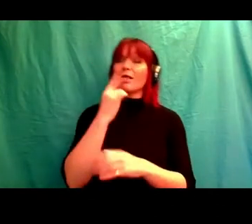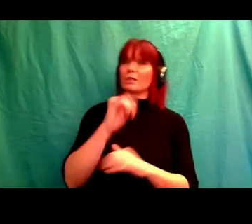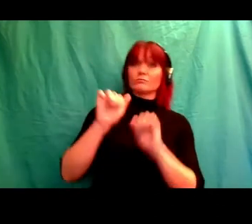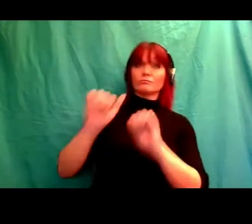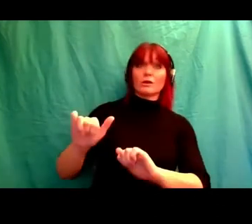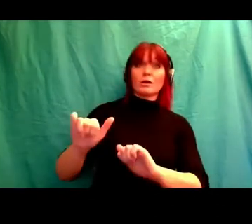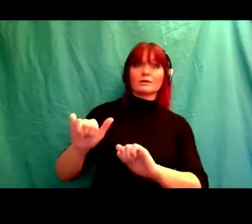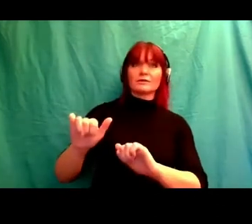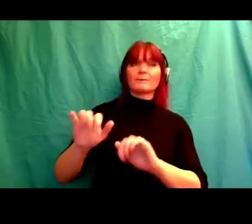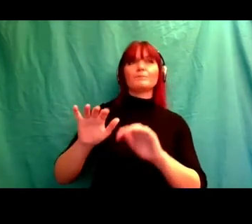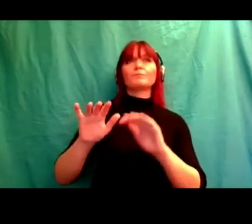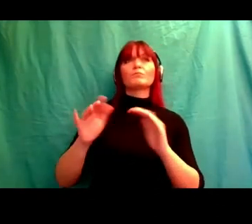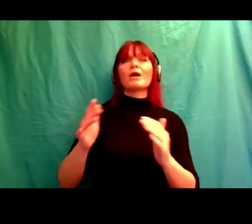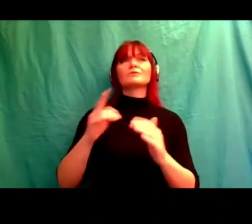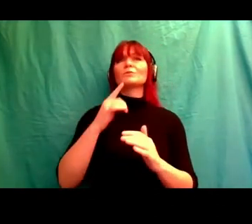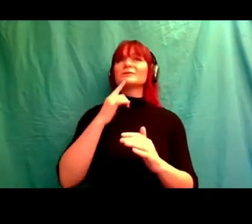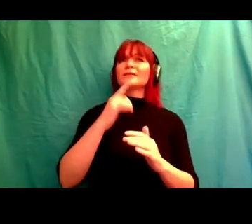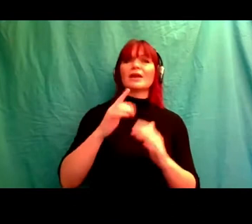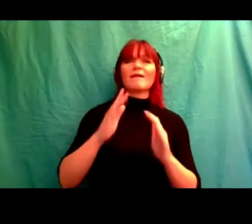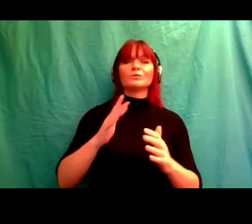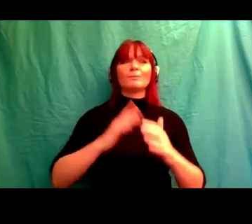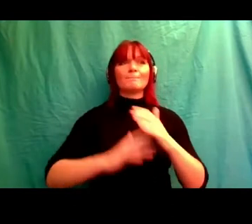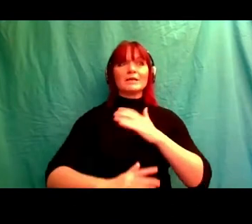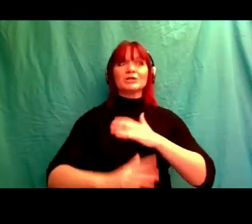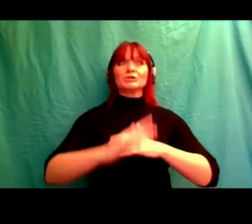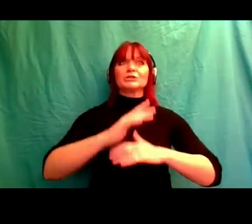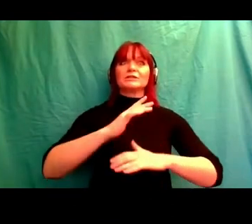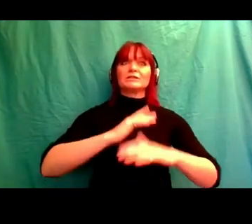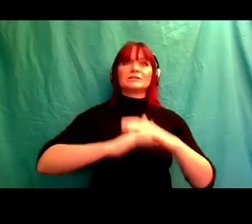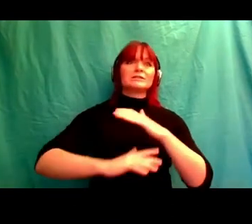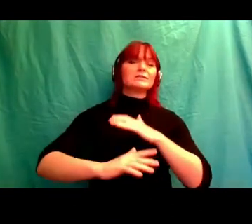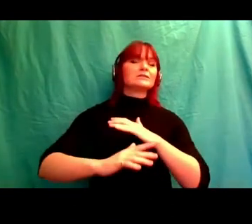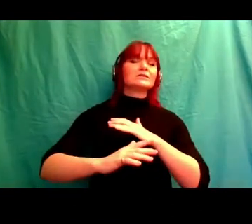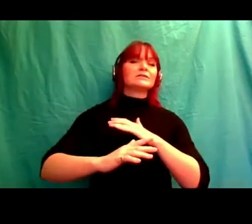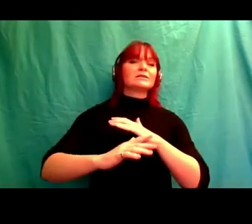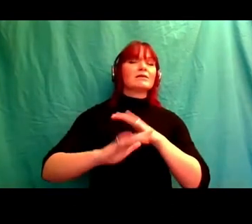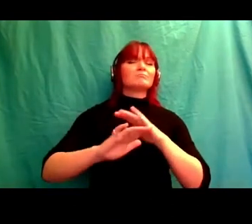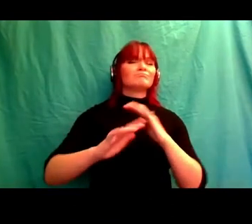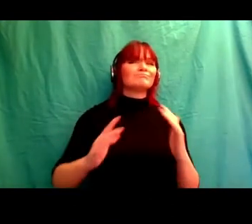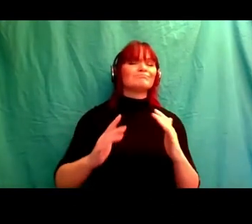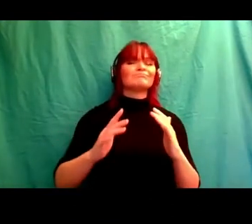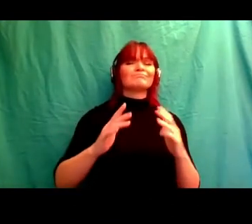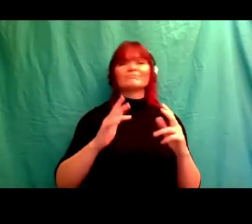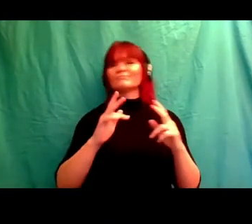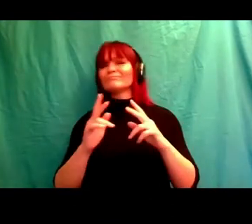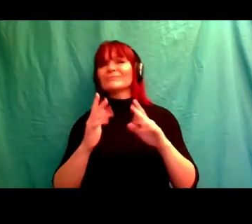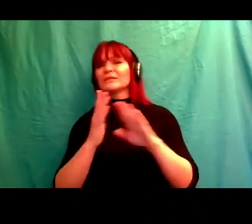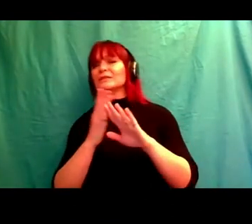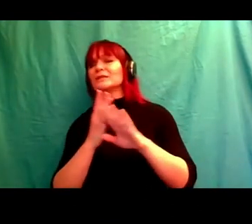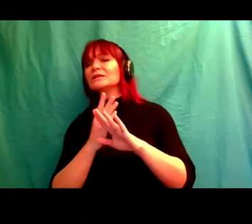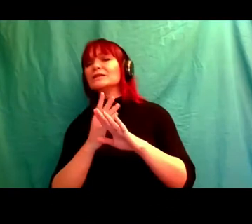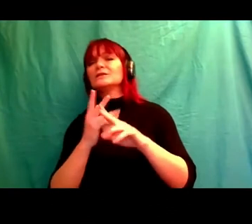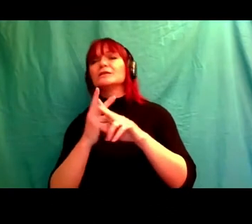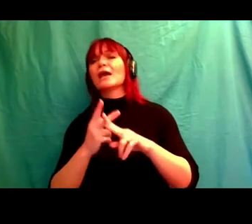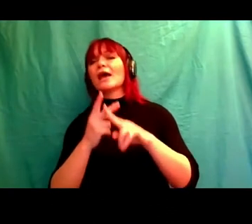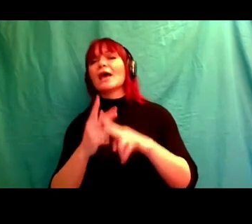said that patience and a focus on the less obvious aspects of care have been the defining features of healthcare policy over the last 10 years.